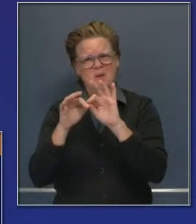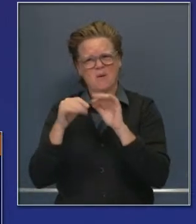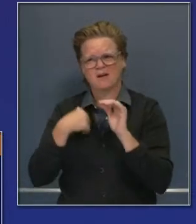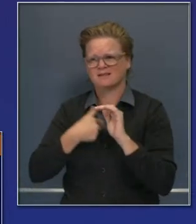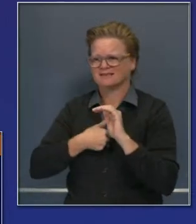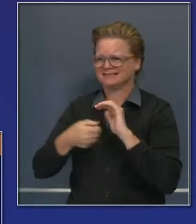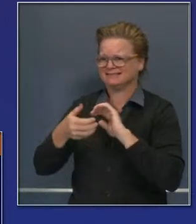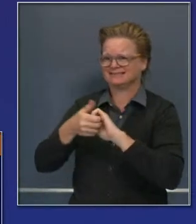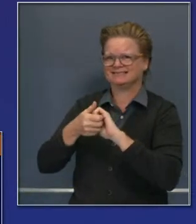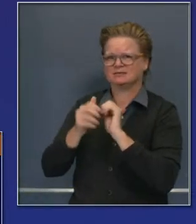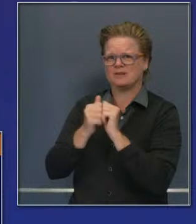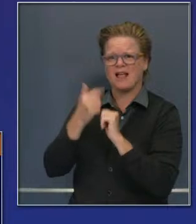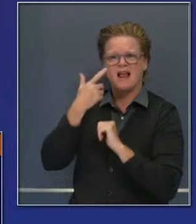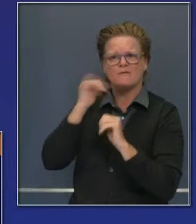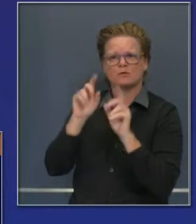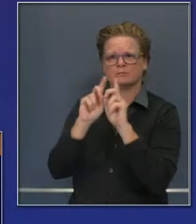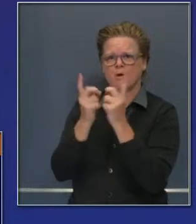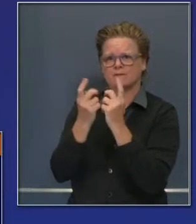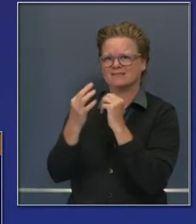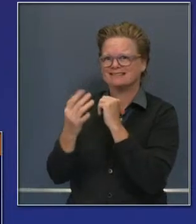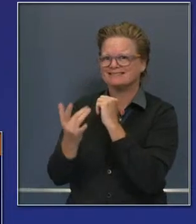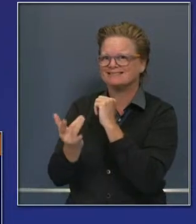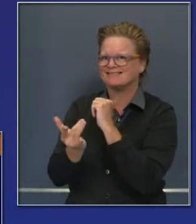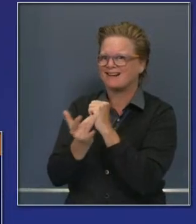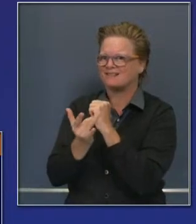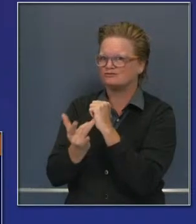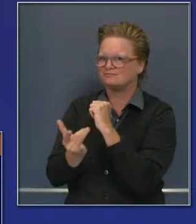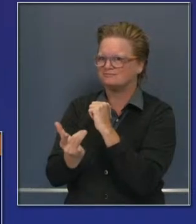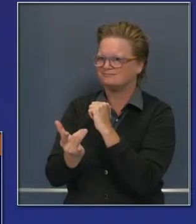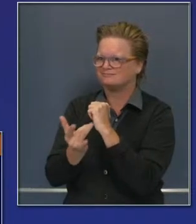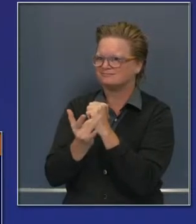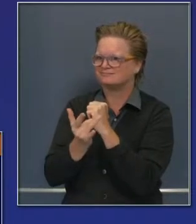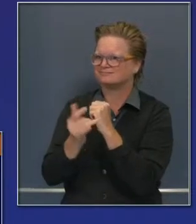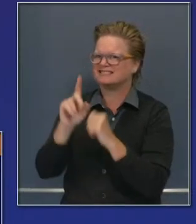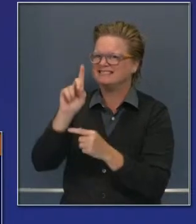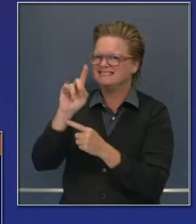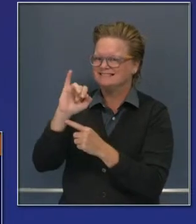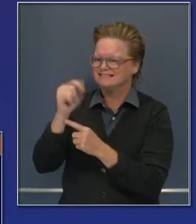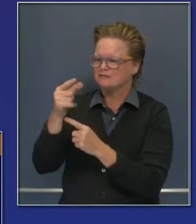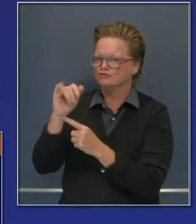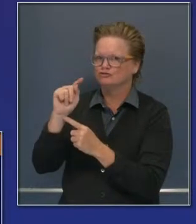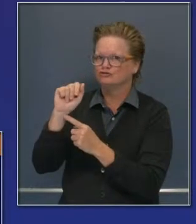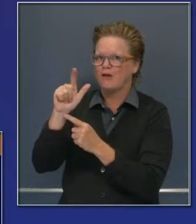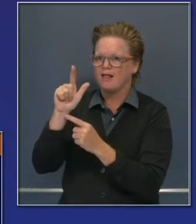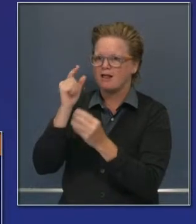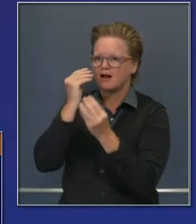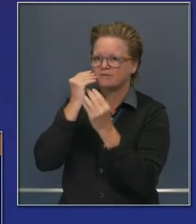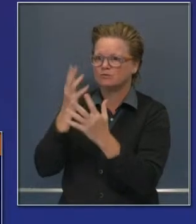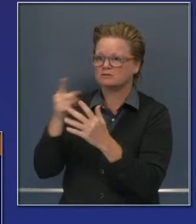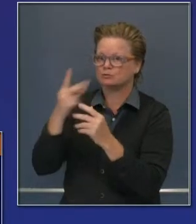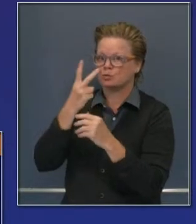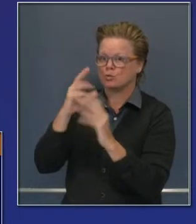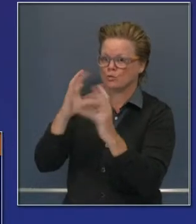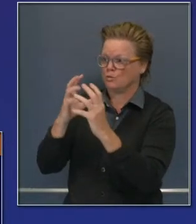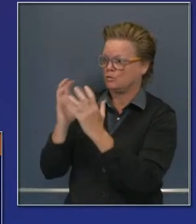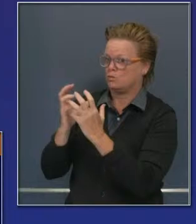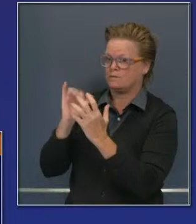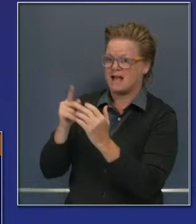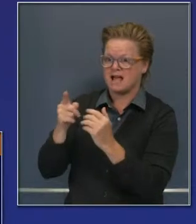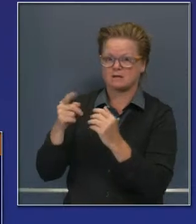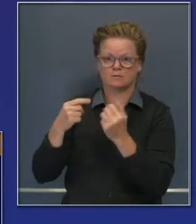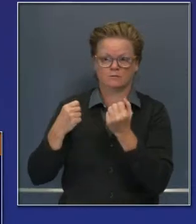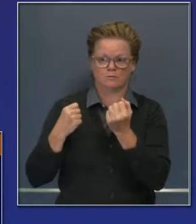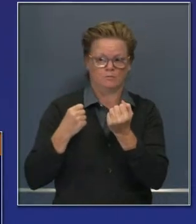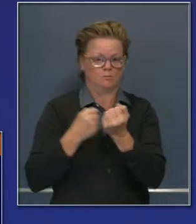of Technology and the Office of Digital Information, is looking forward to supporting them on their journey to creating